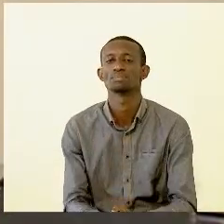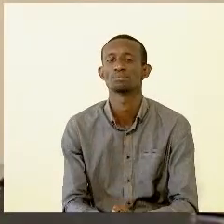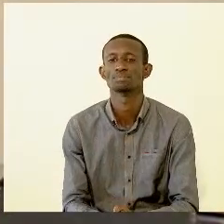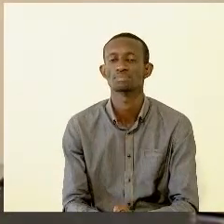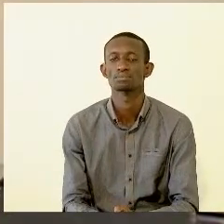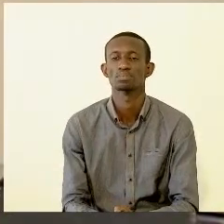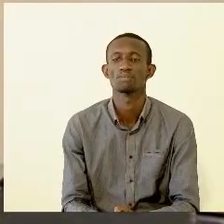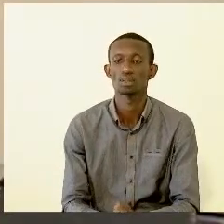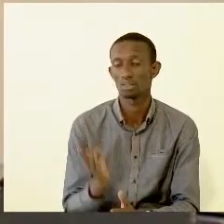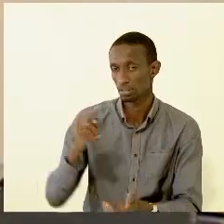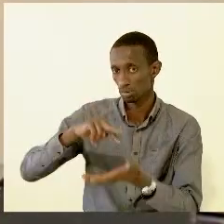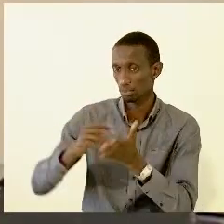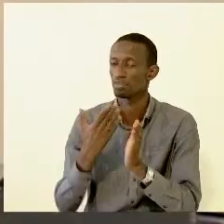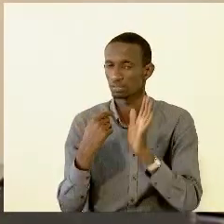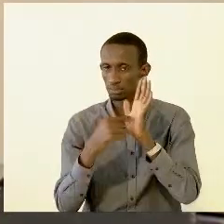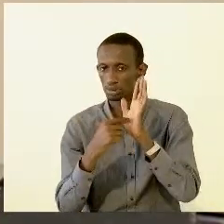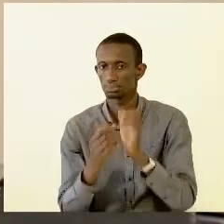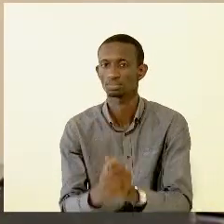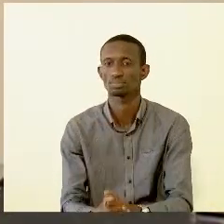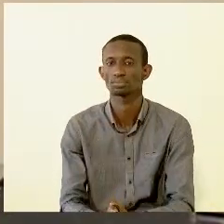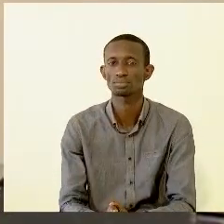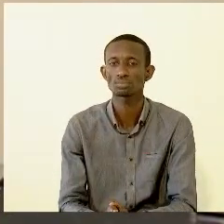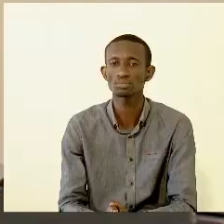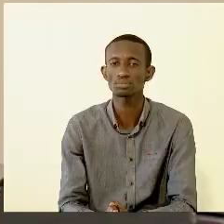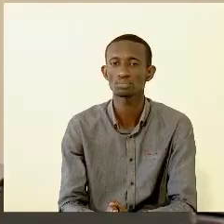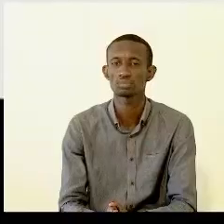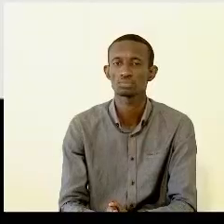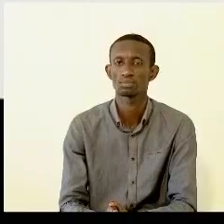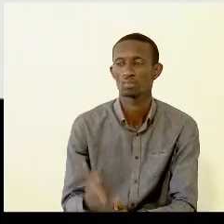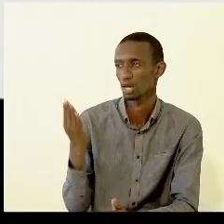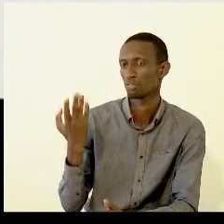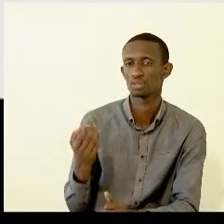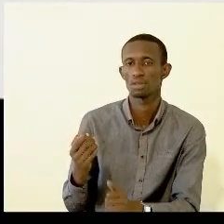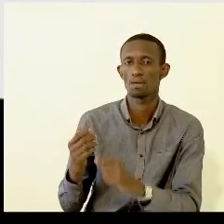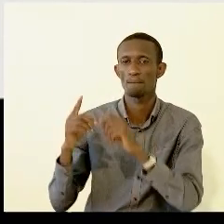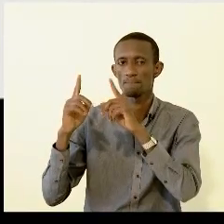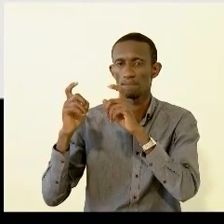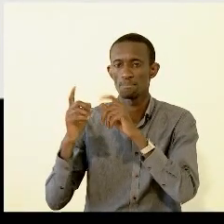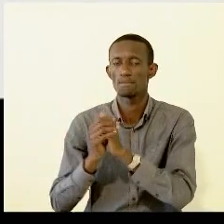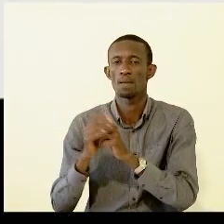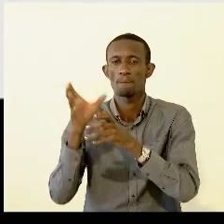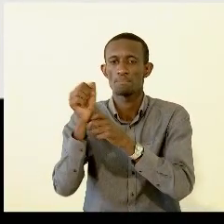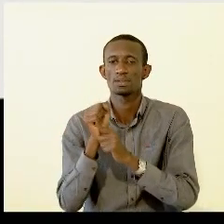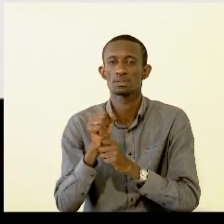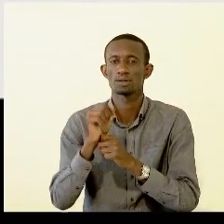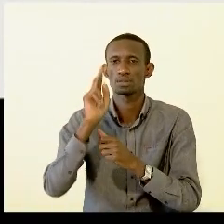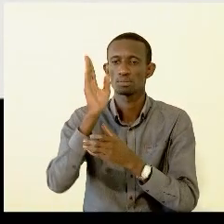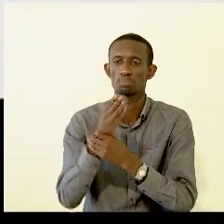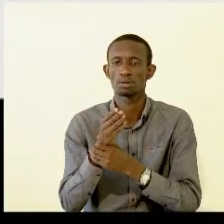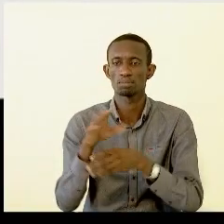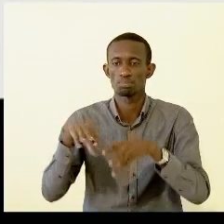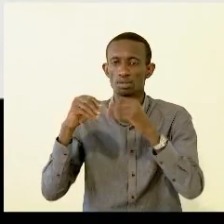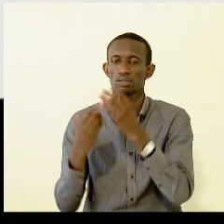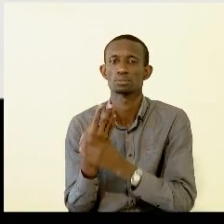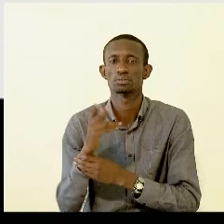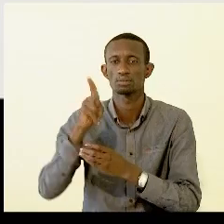That means, let us take an example. Here we have pitcher plants. Pitcher plants, these